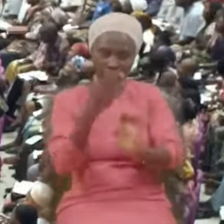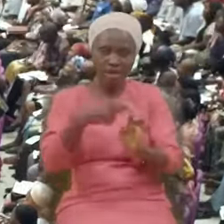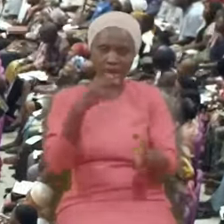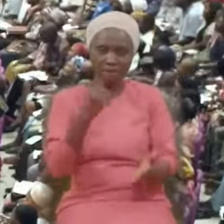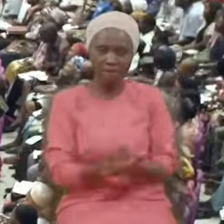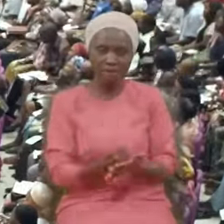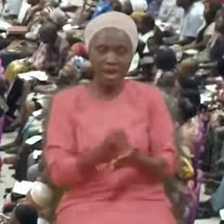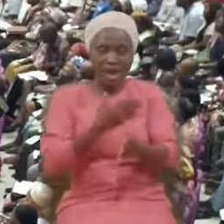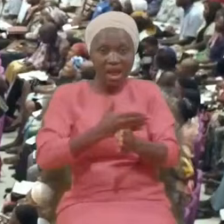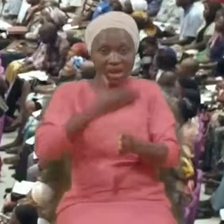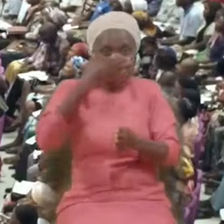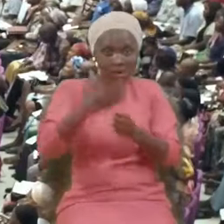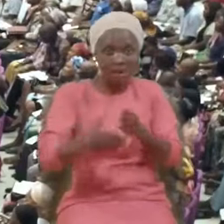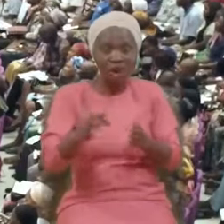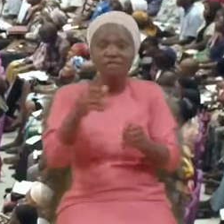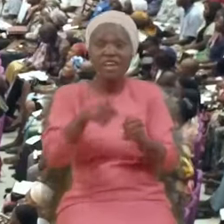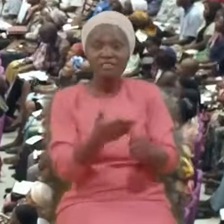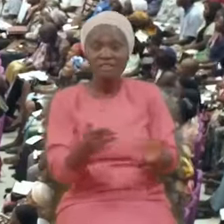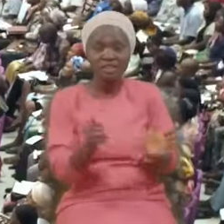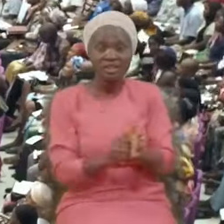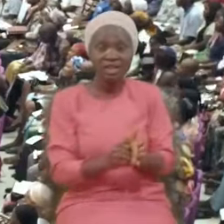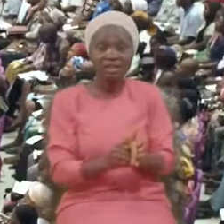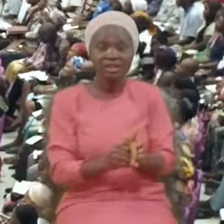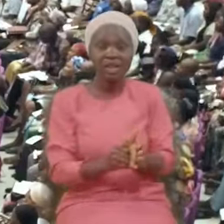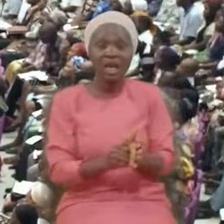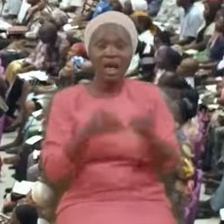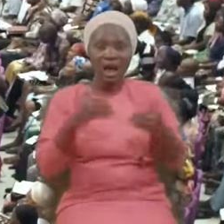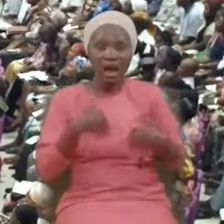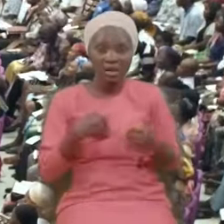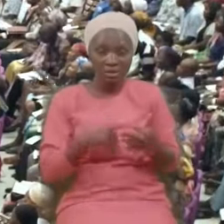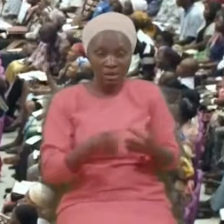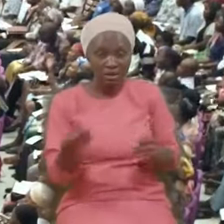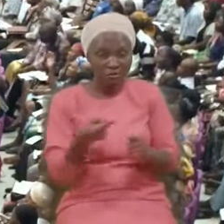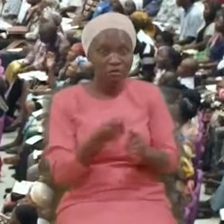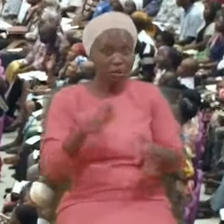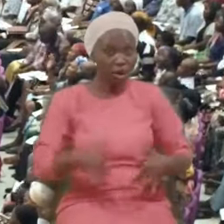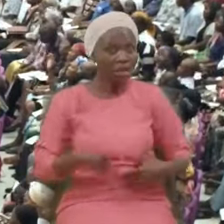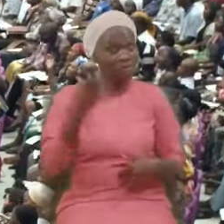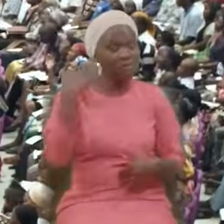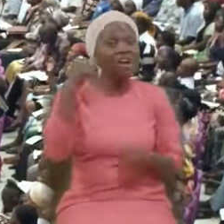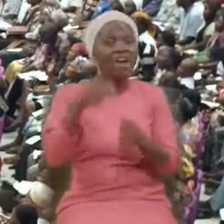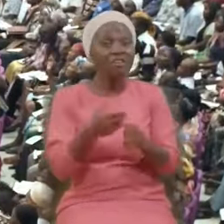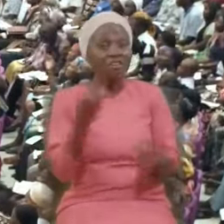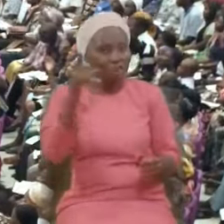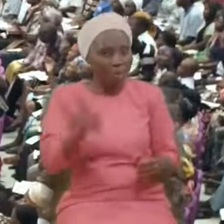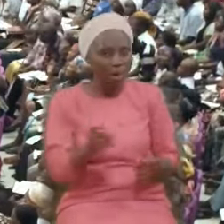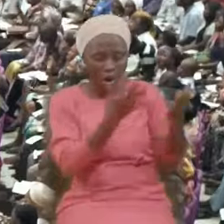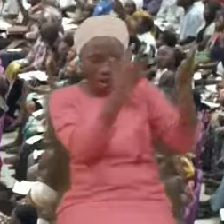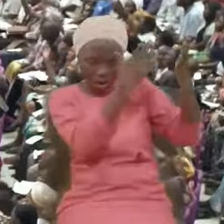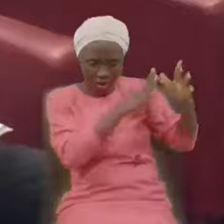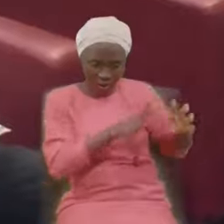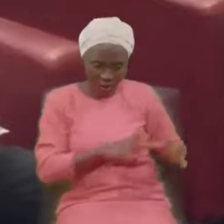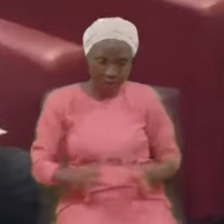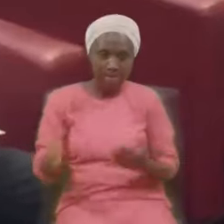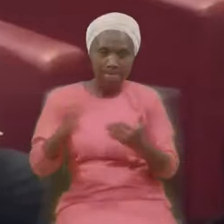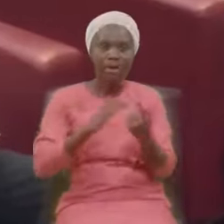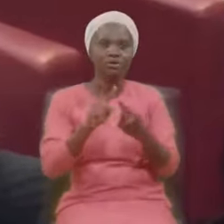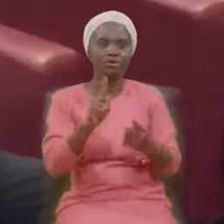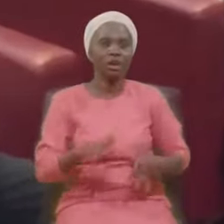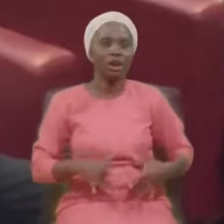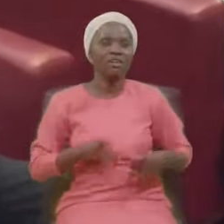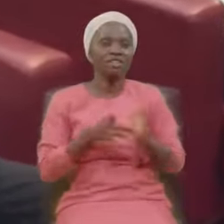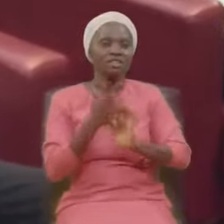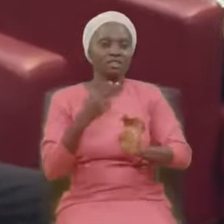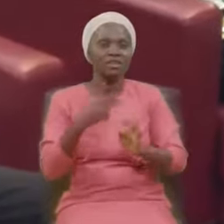The totality of everything that has gone out of your life, everything must flow back into your life in Jesus'